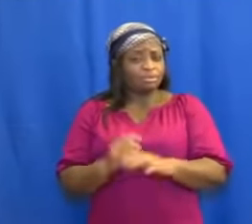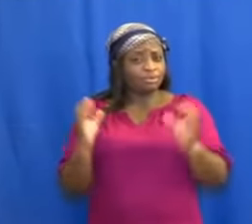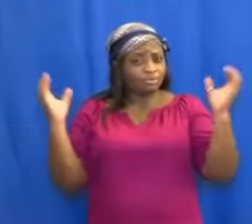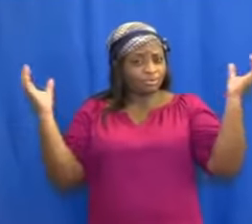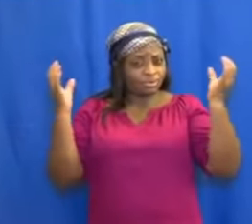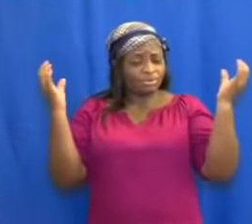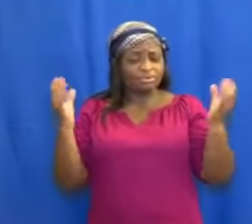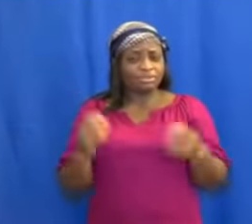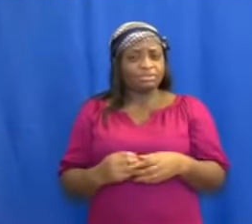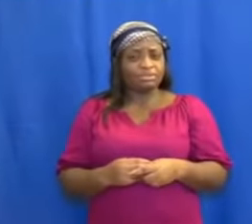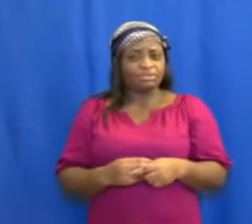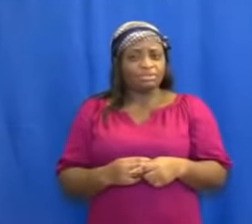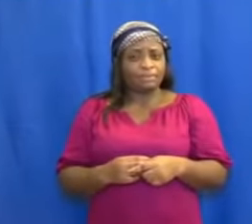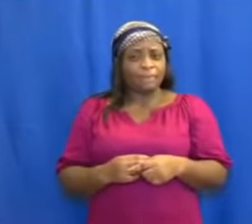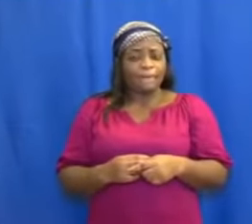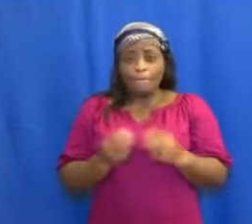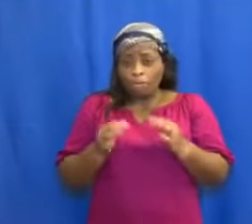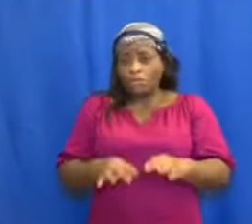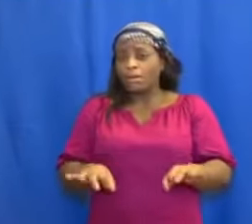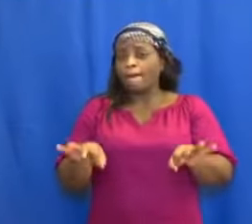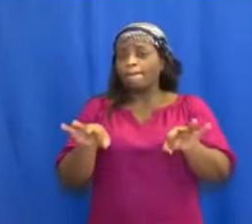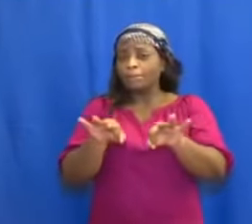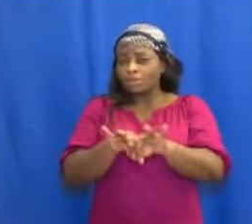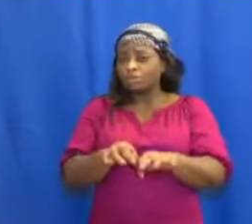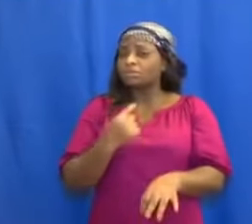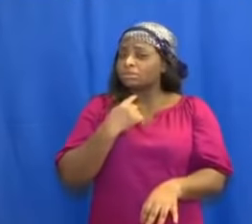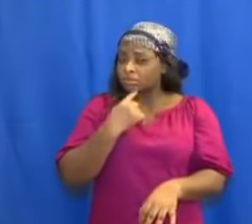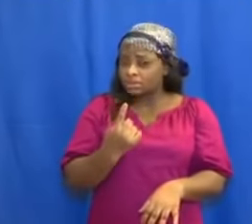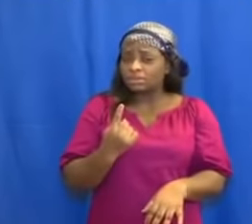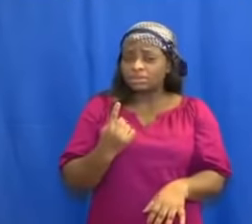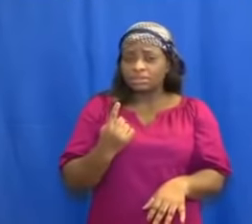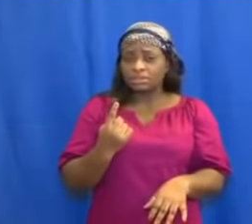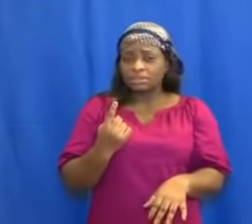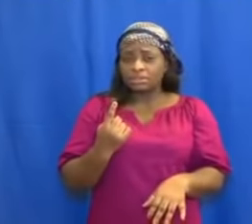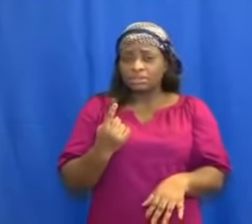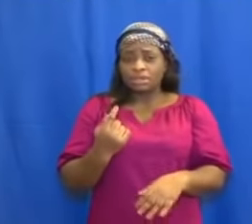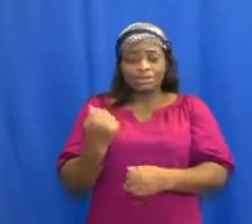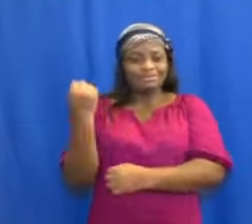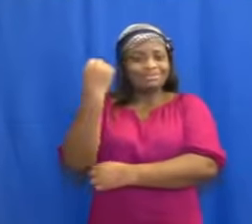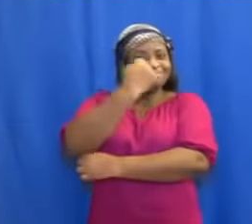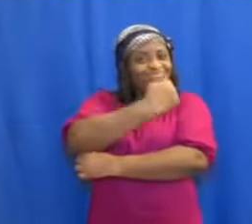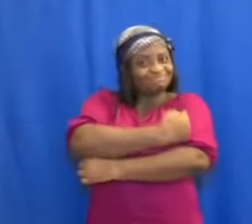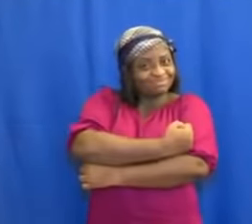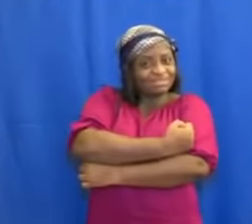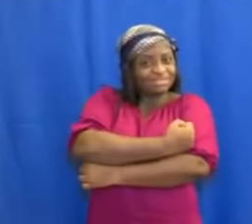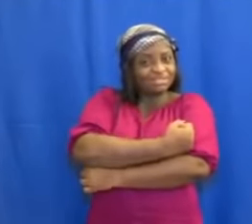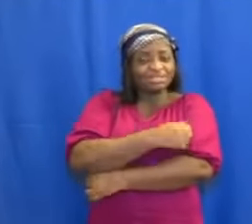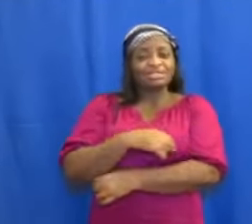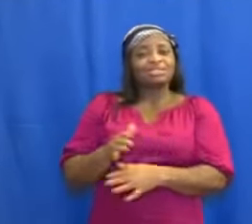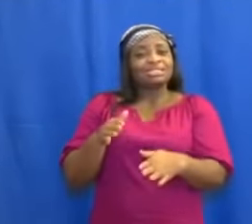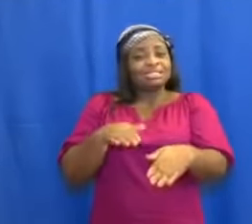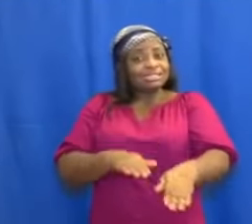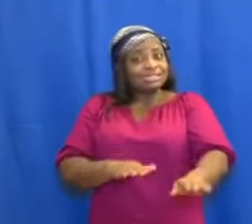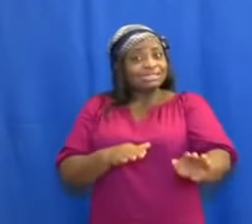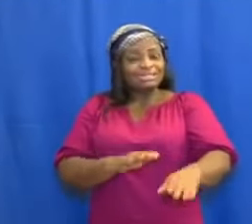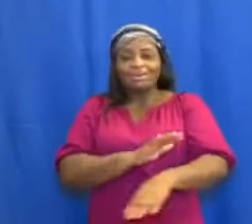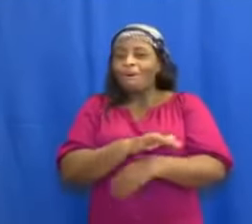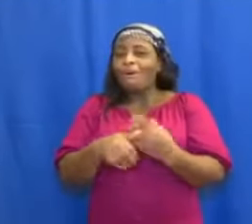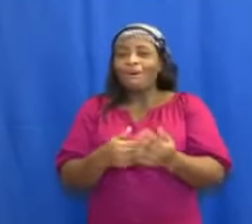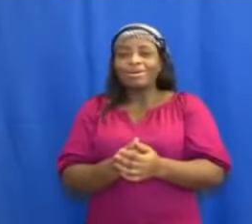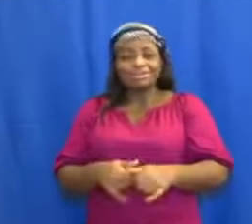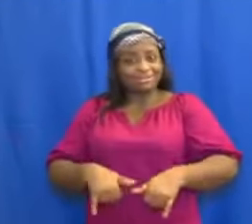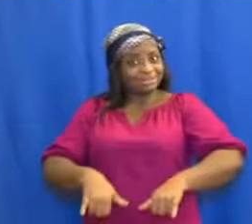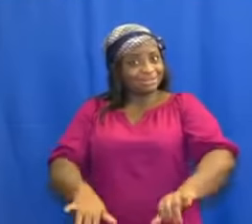It is important to stress that our borders by land and sea will remain closed to human traffic until